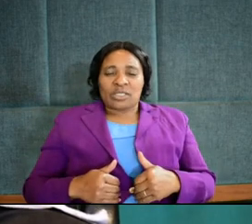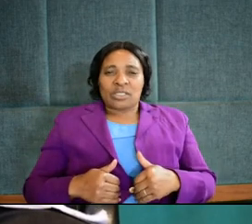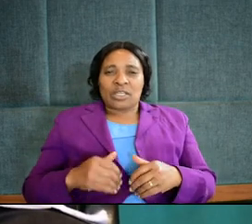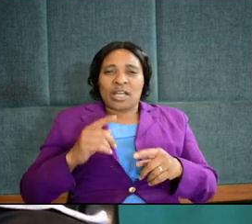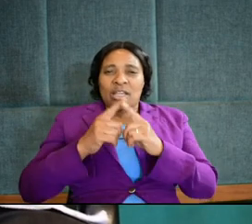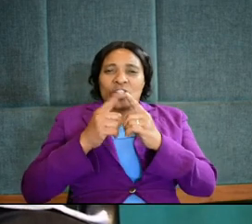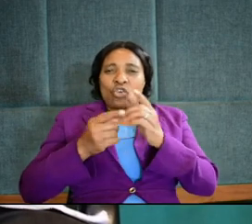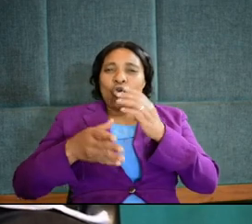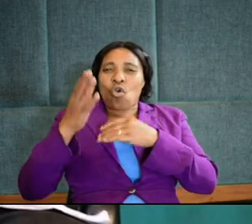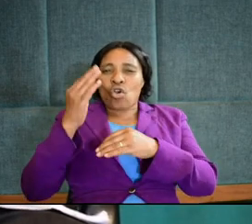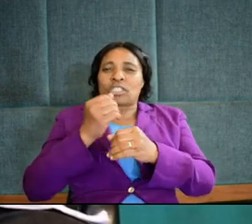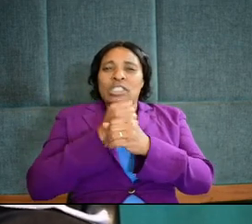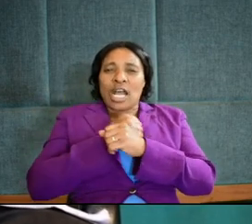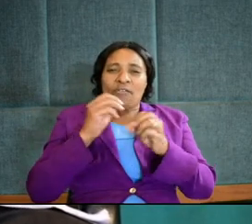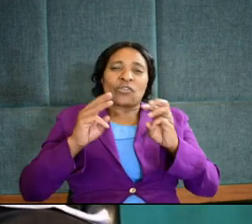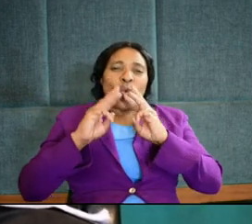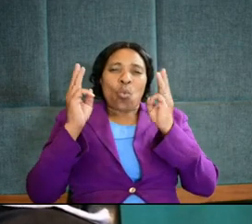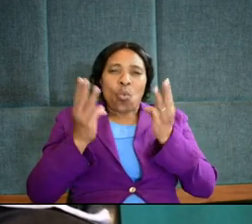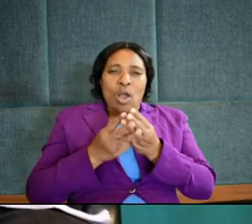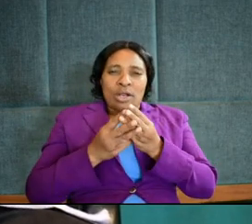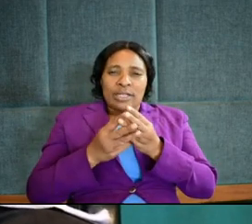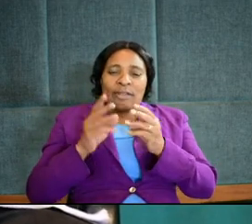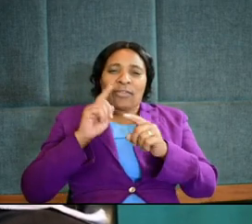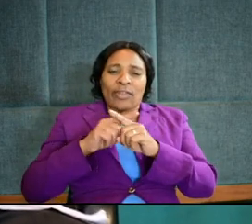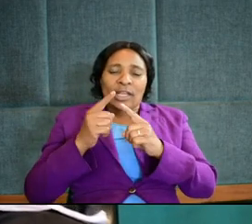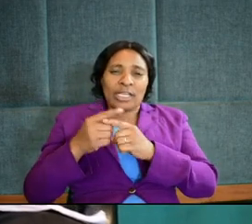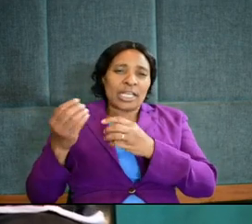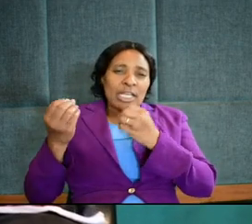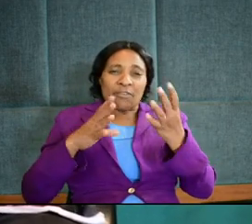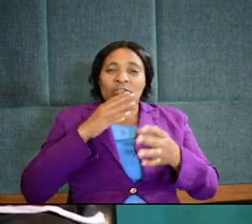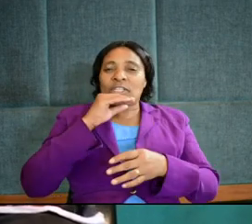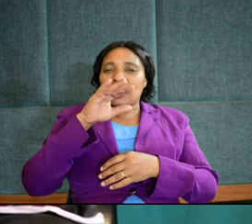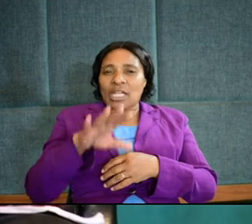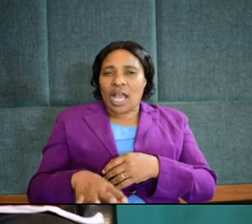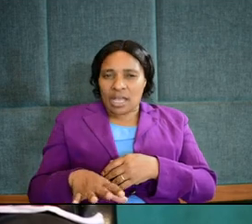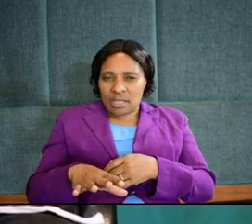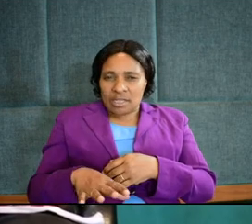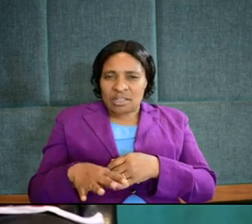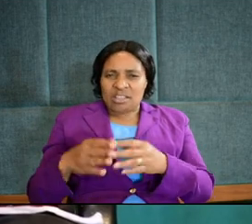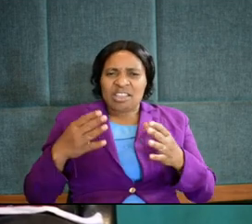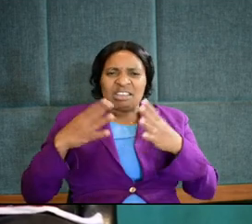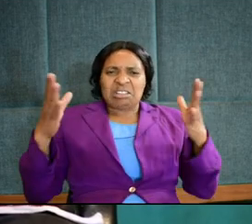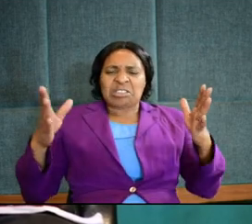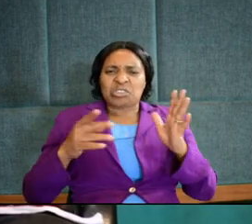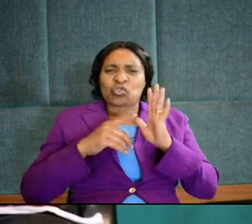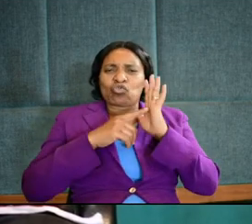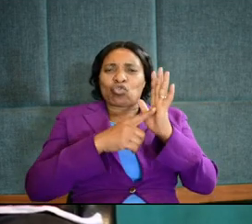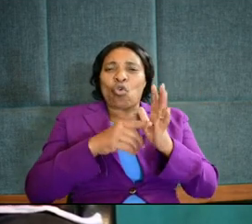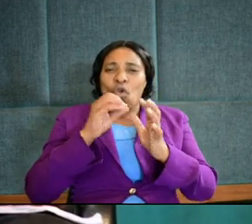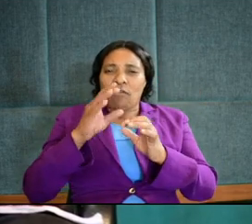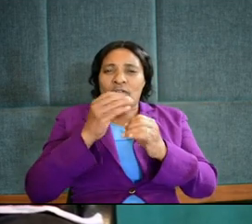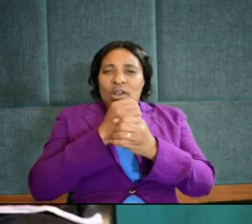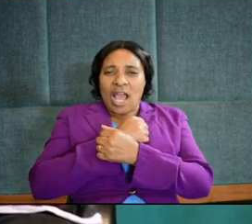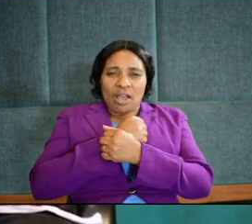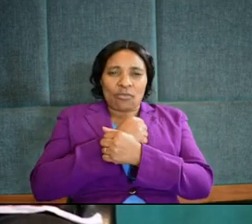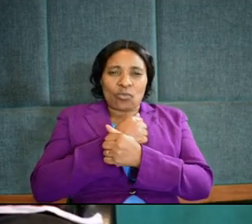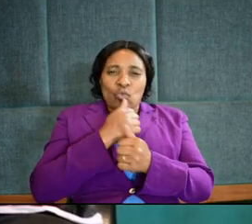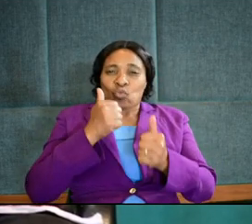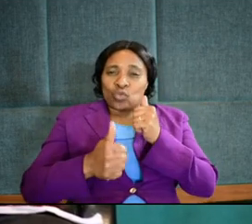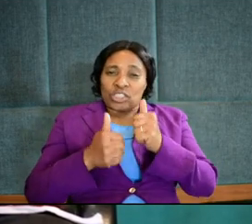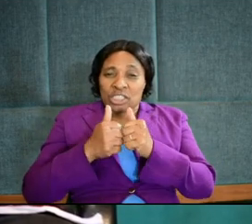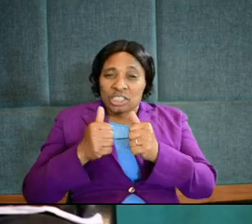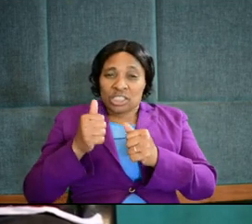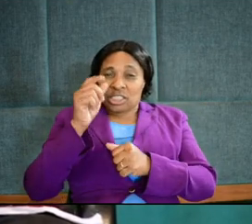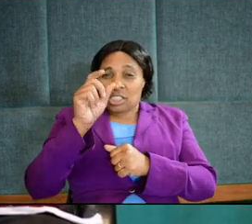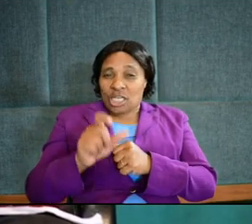For God so loved the world that he gave his Son. The greatest illustration of God's love is the cross.